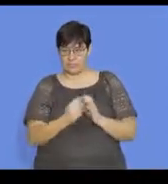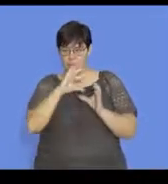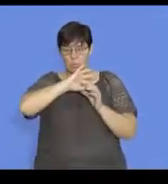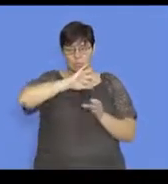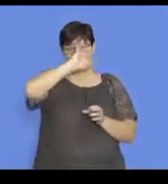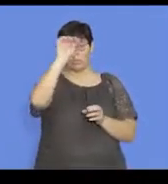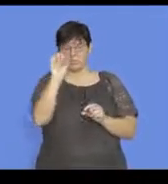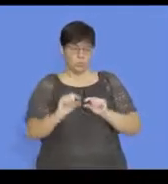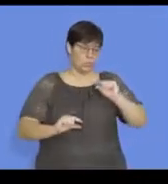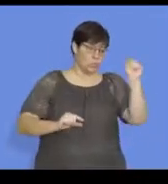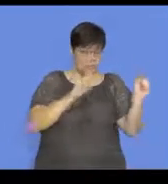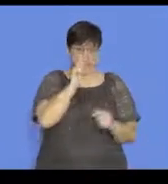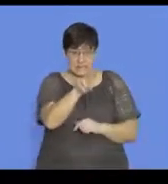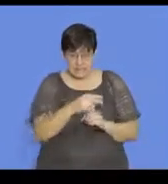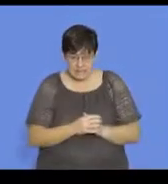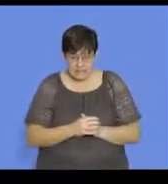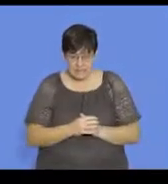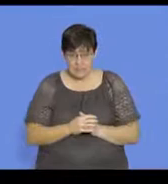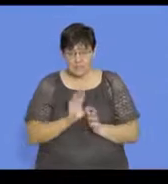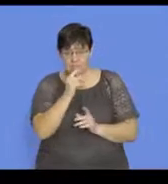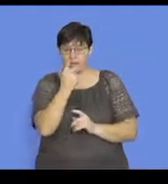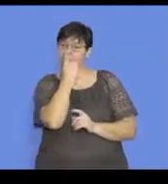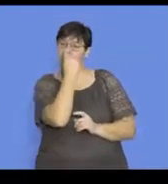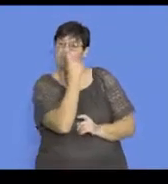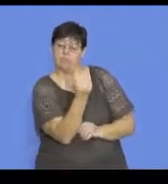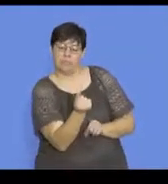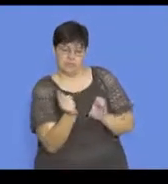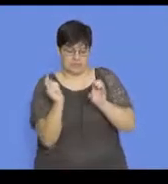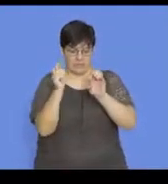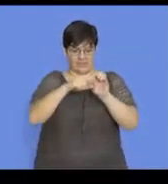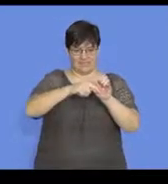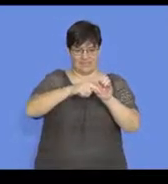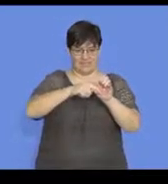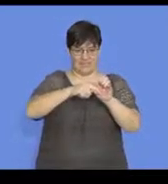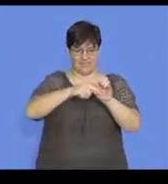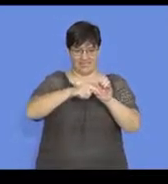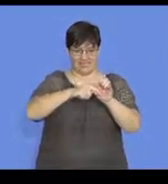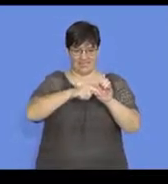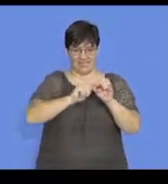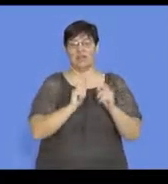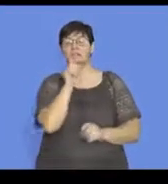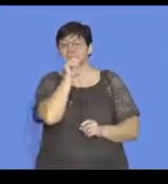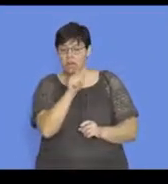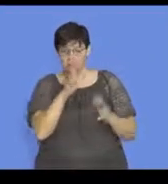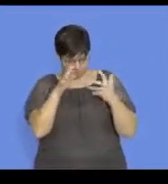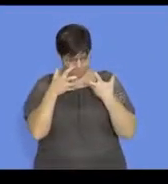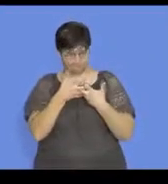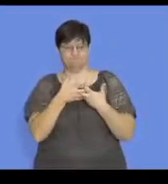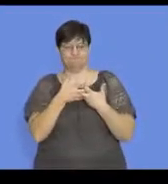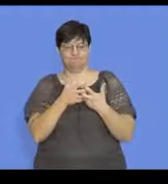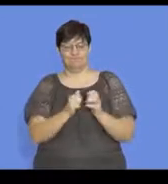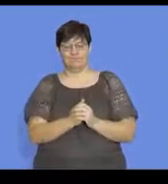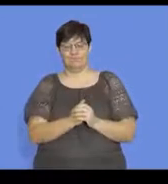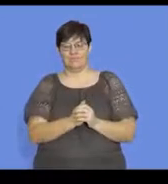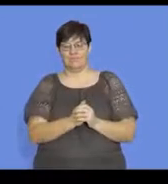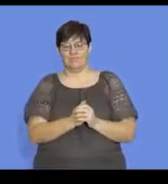these tubes? And that fits perfectly for the beak. Right? The beak is going to fit into there. They're